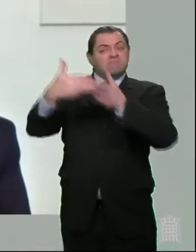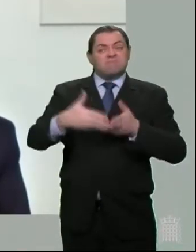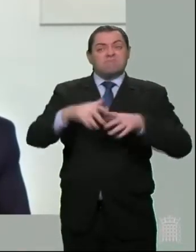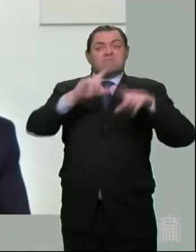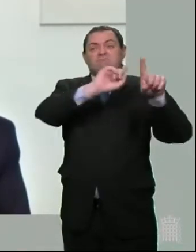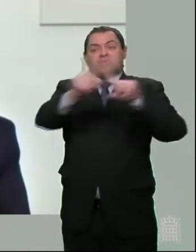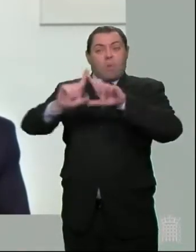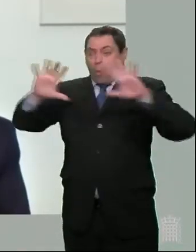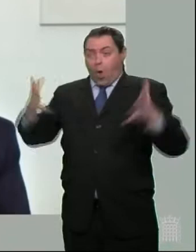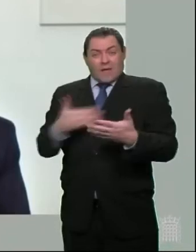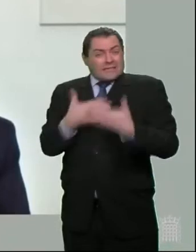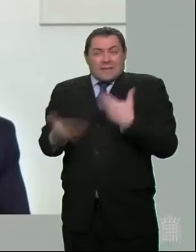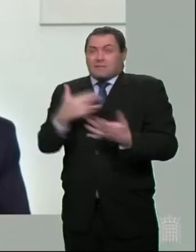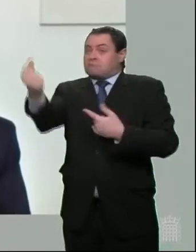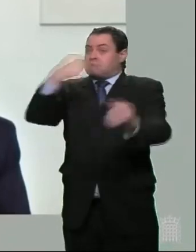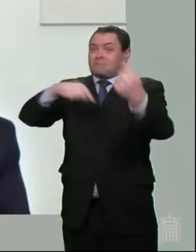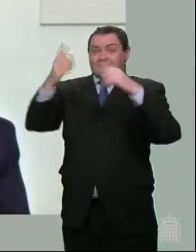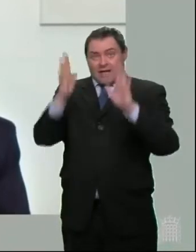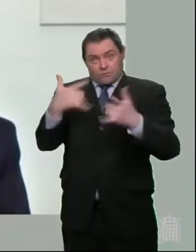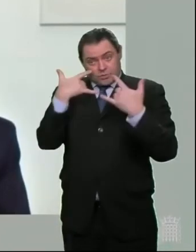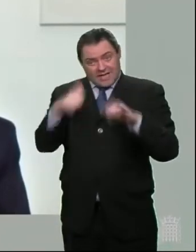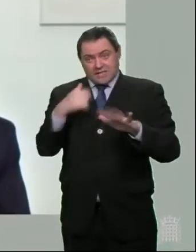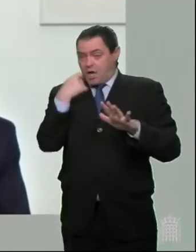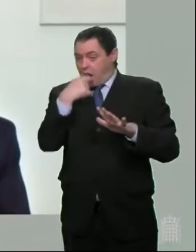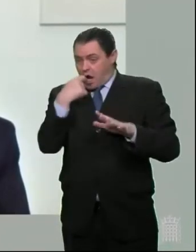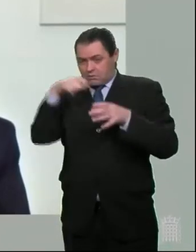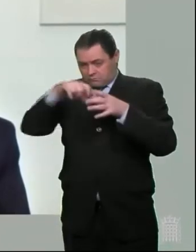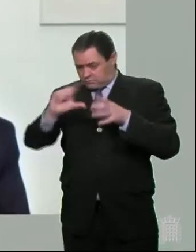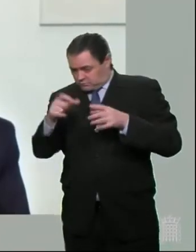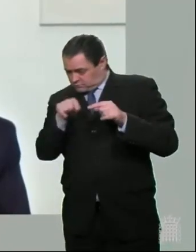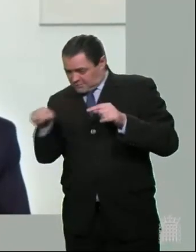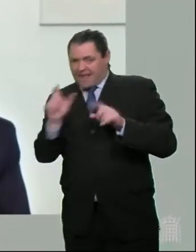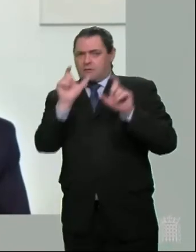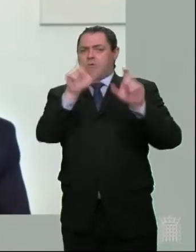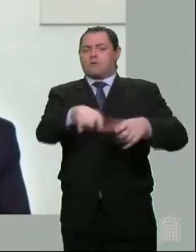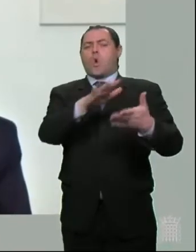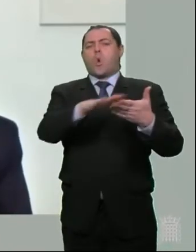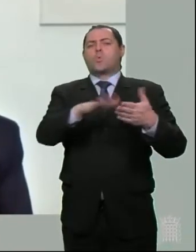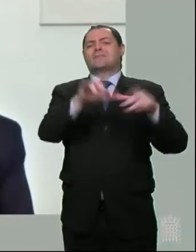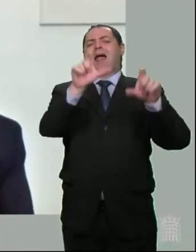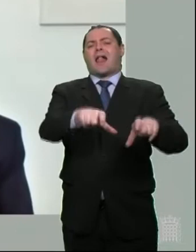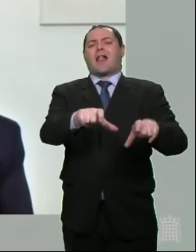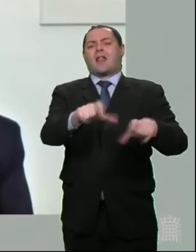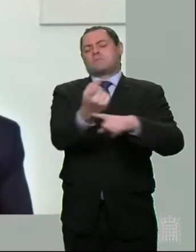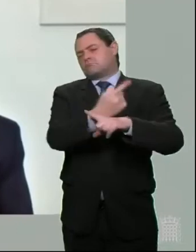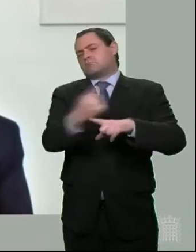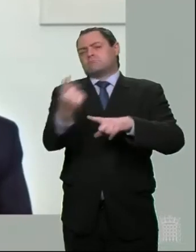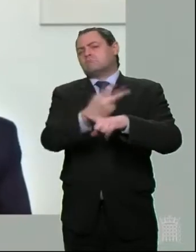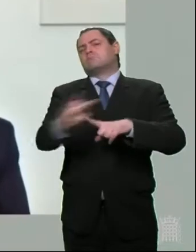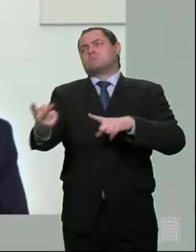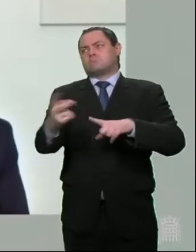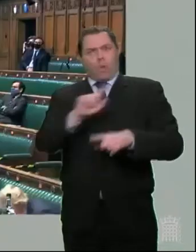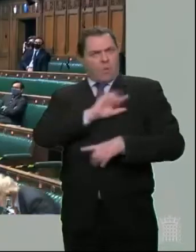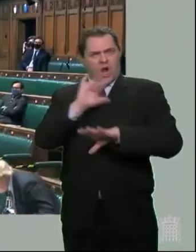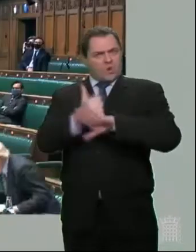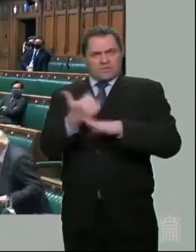world should be tested and subject to quarantine in a hotel. Why can't that be put in place today?